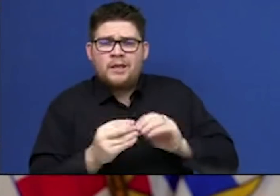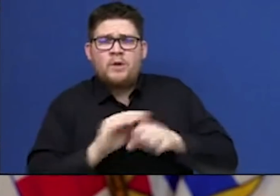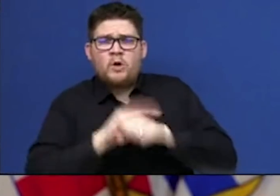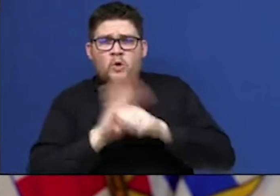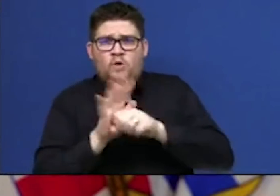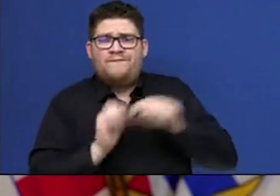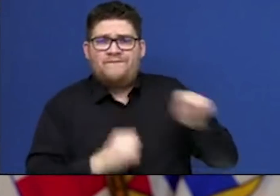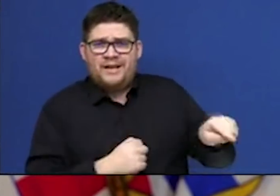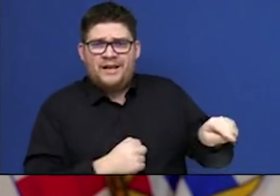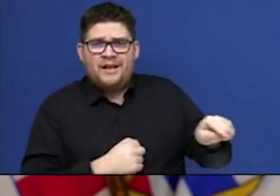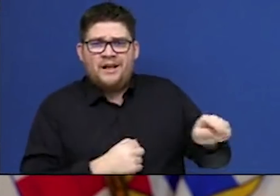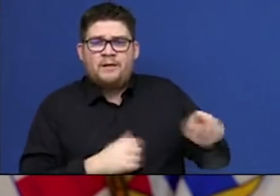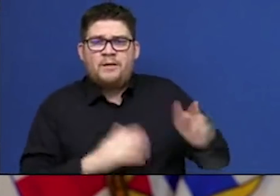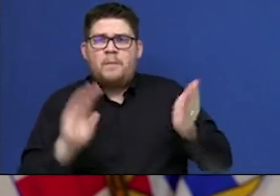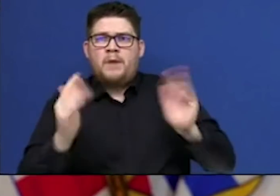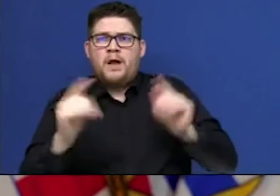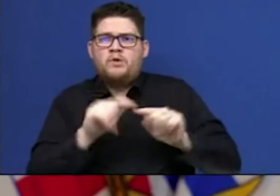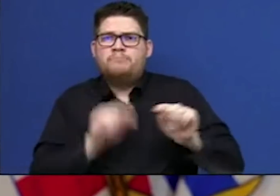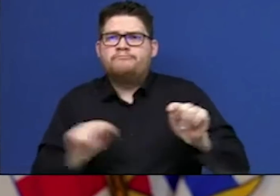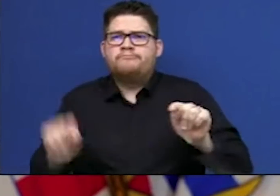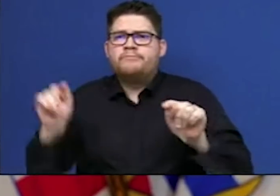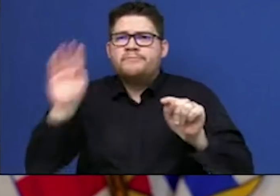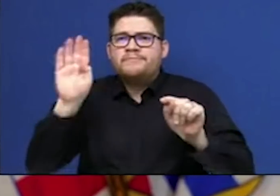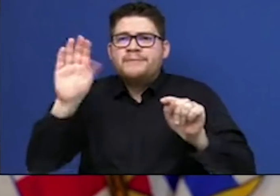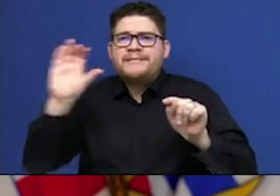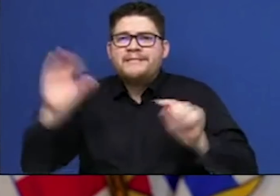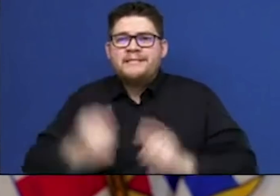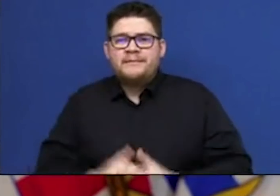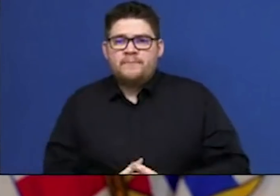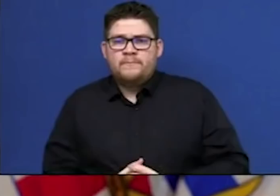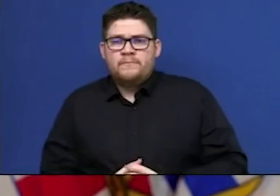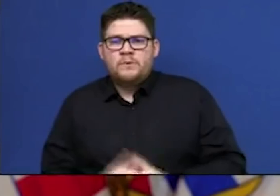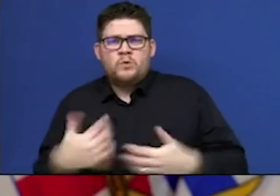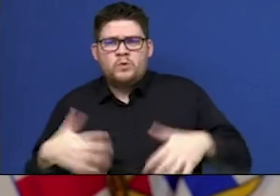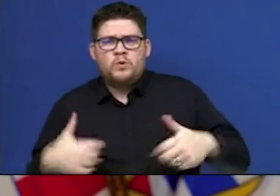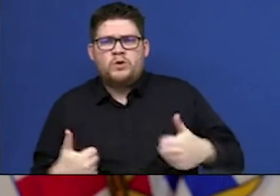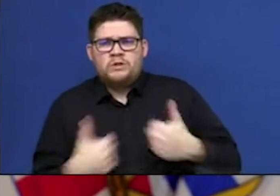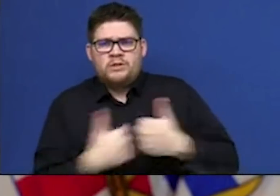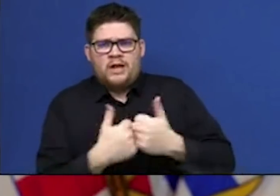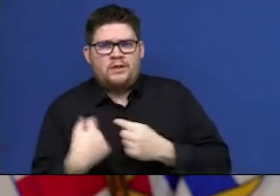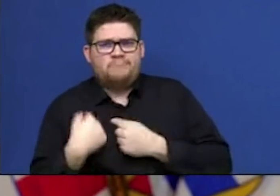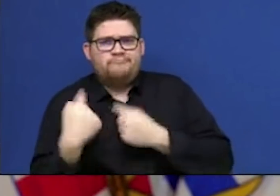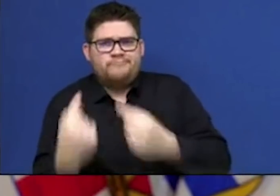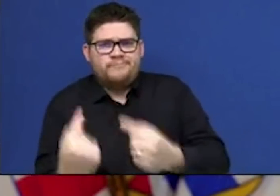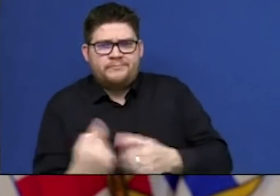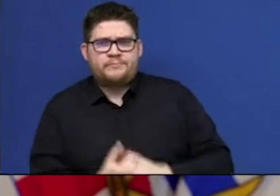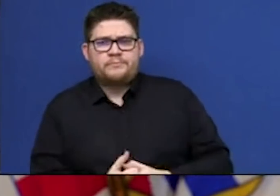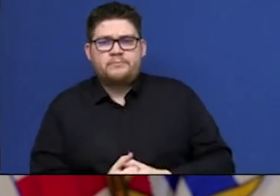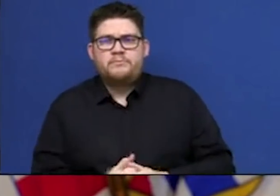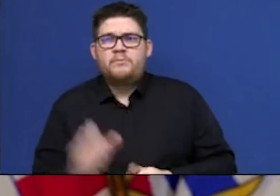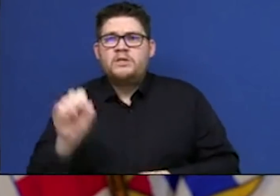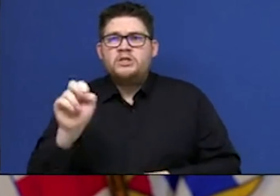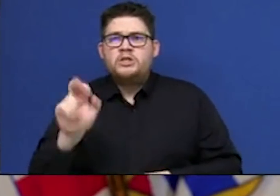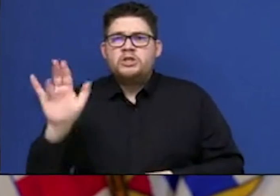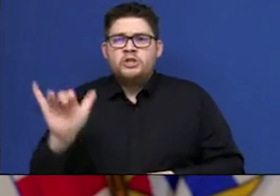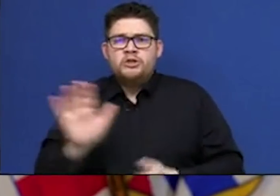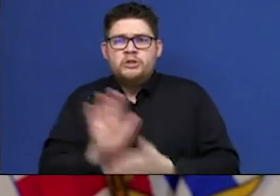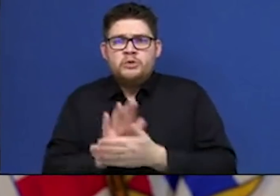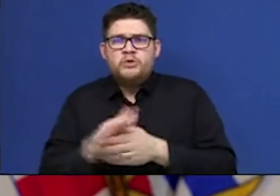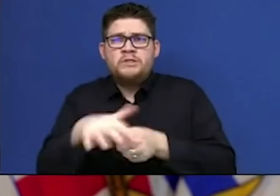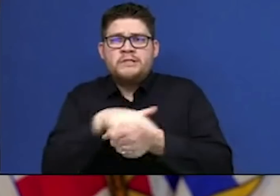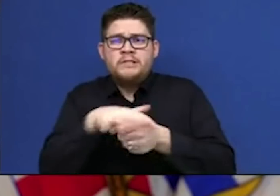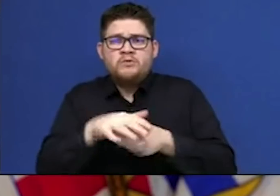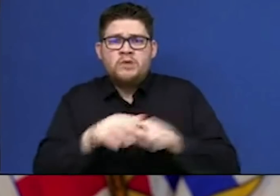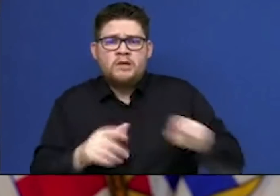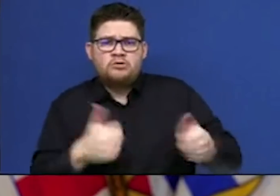an ongoing challenge, and that the Surrey School District, those educators and everybody who in our